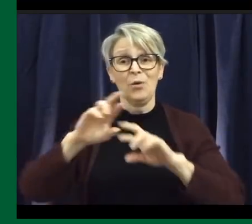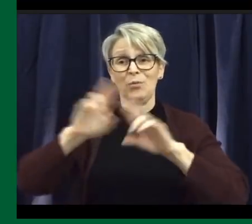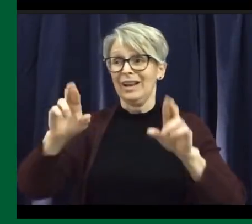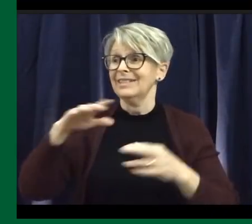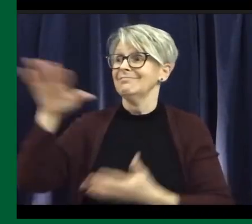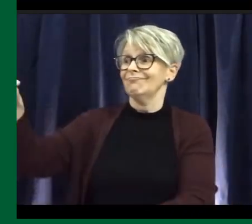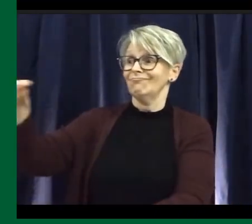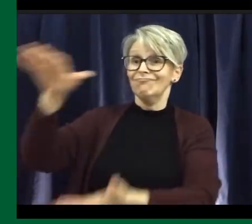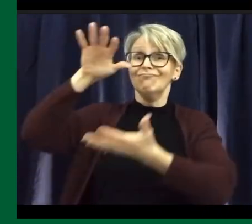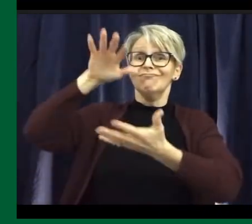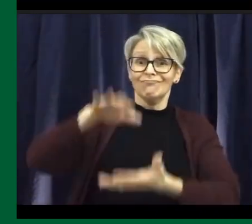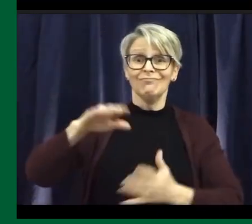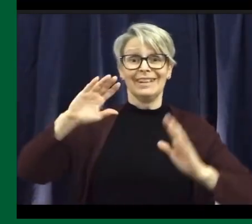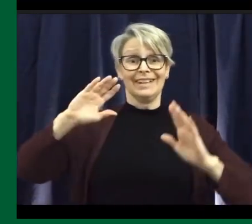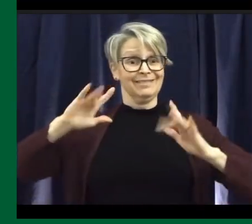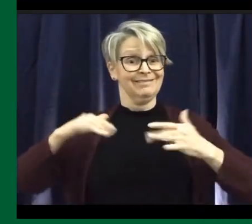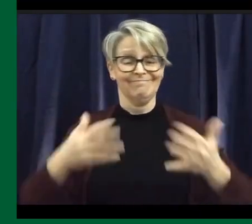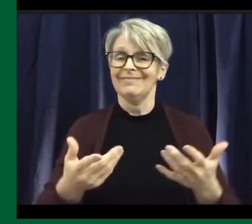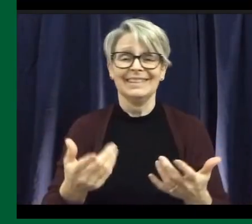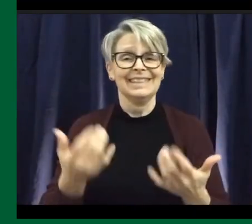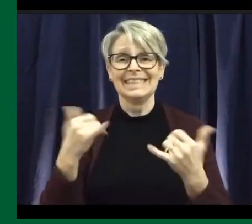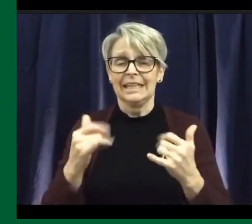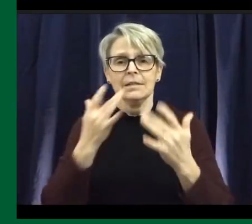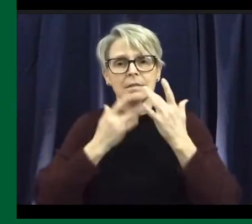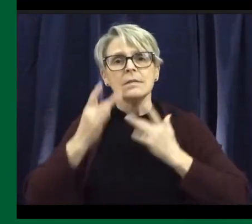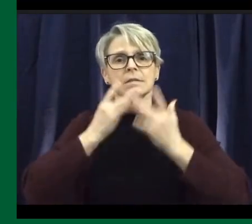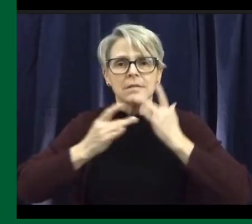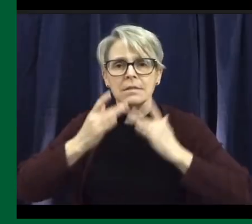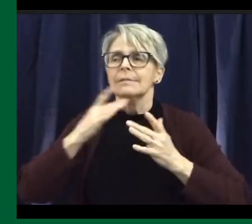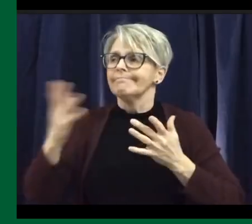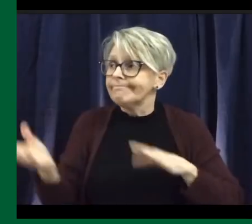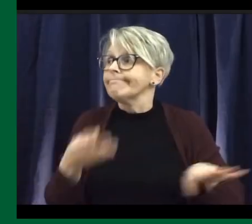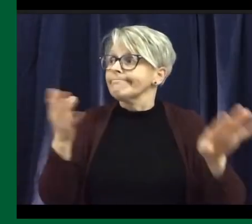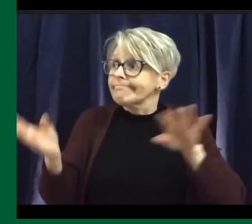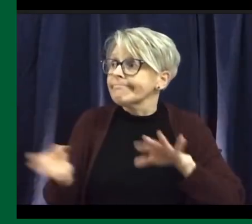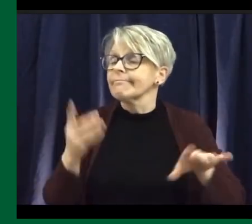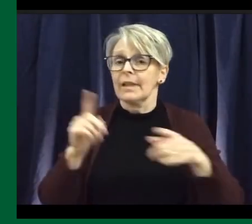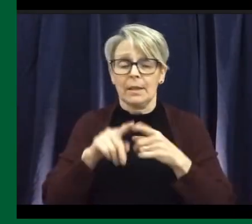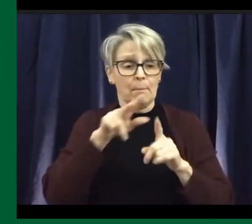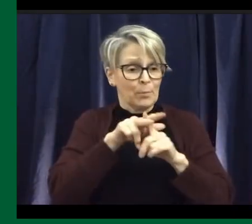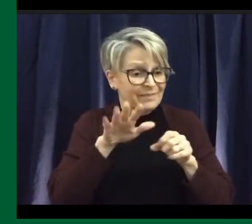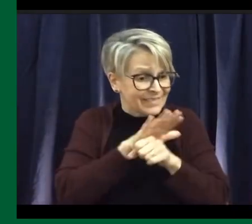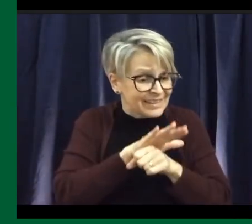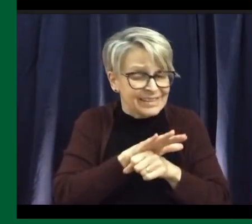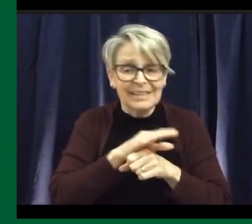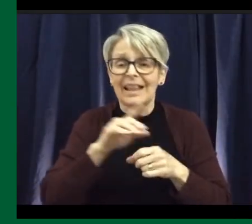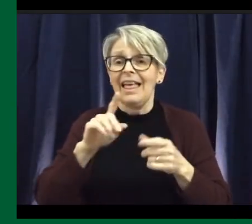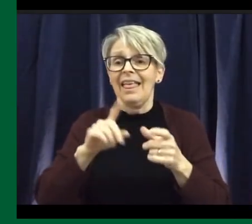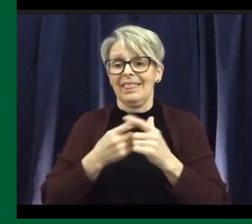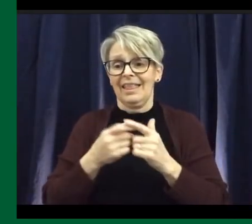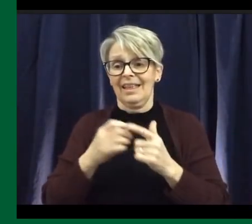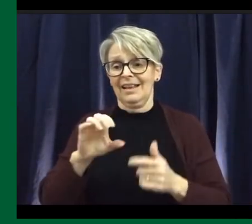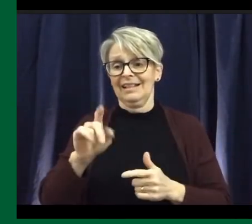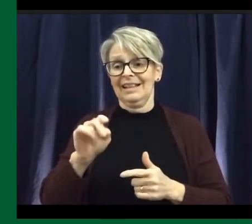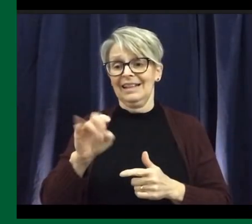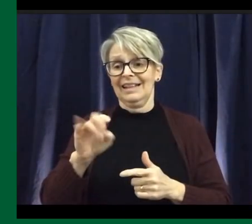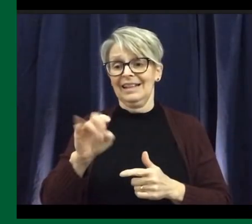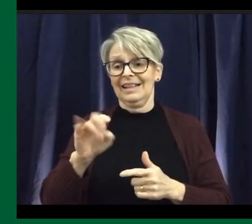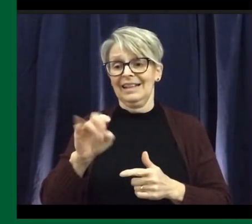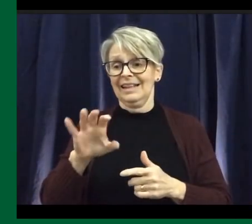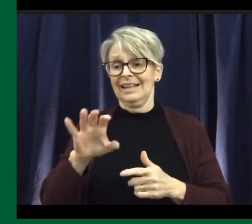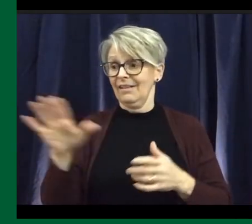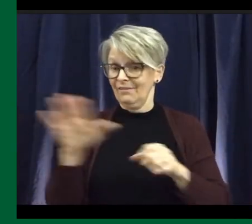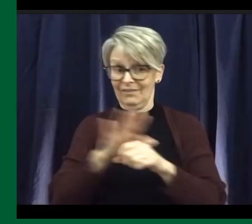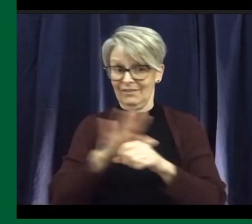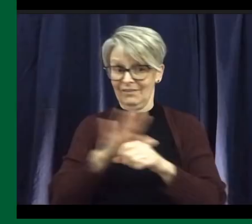eligible in phase 1. Once these appointments are filled, the clinic must be suspended until more vaccine is made available